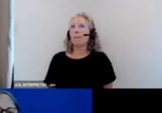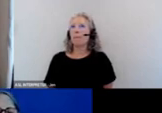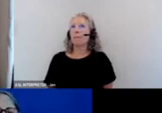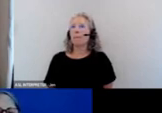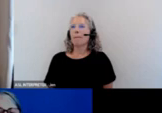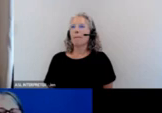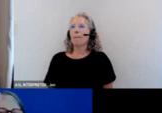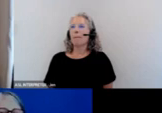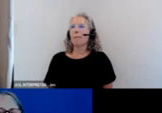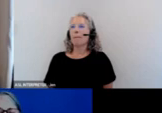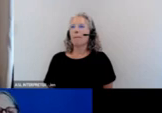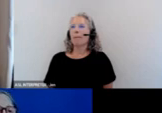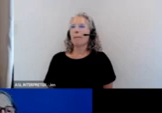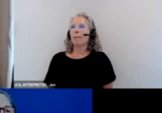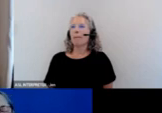Next slide, please.